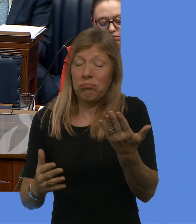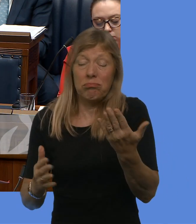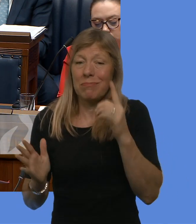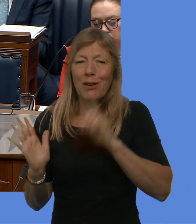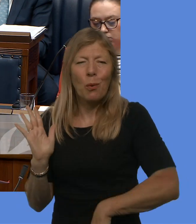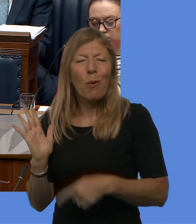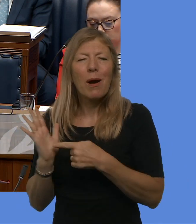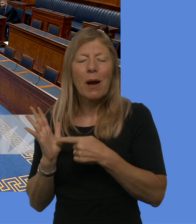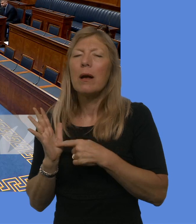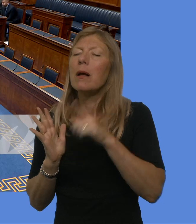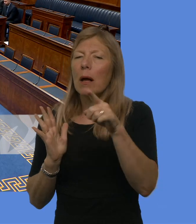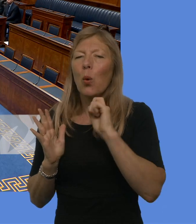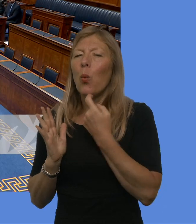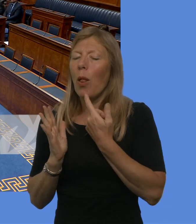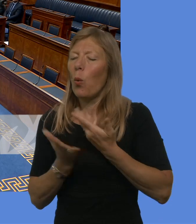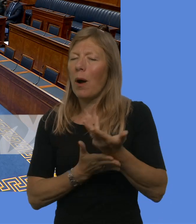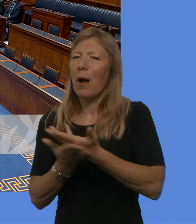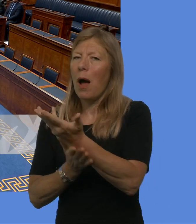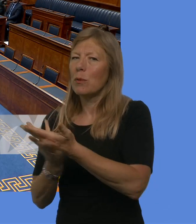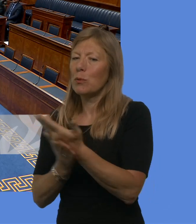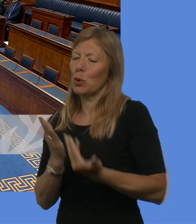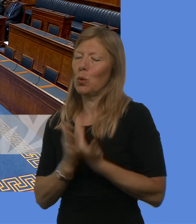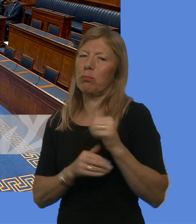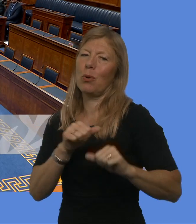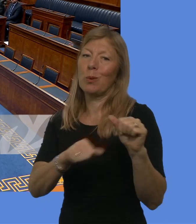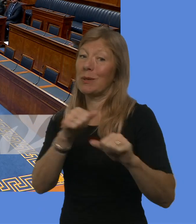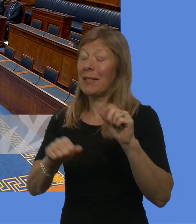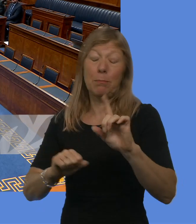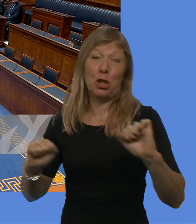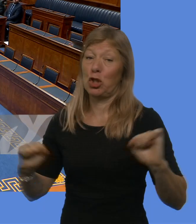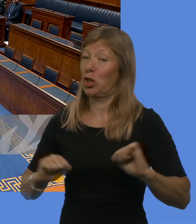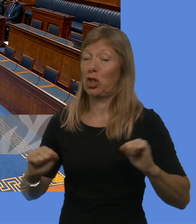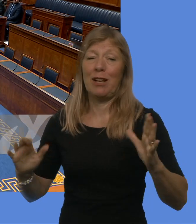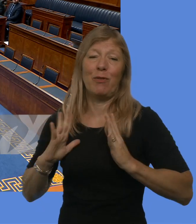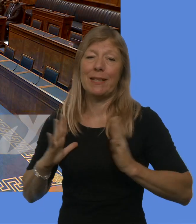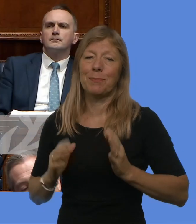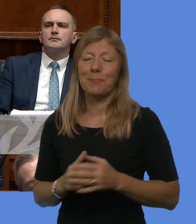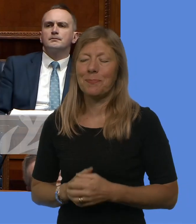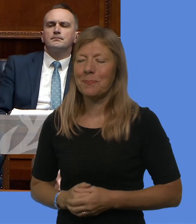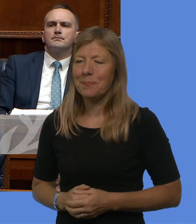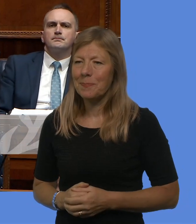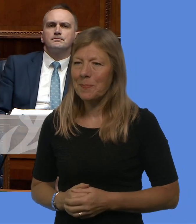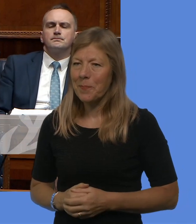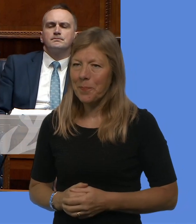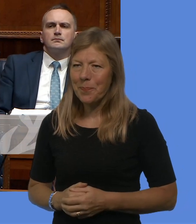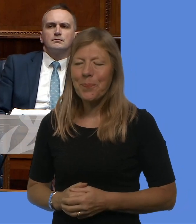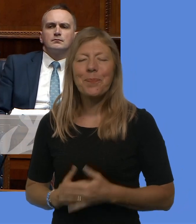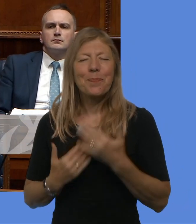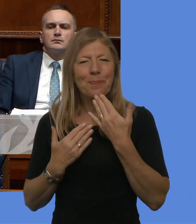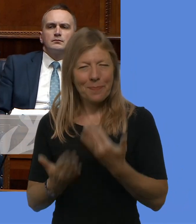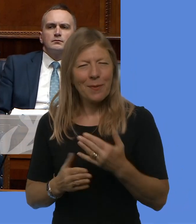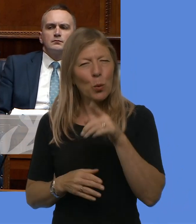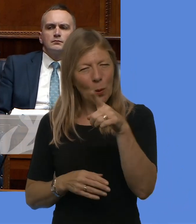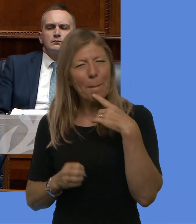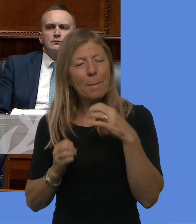Assembly. David Brooks. Thank you, Mr. Speaker. The Minister had mentioned that the rates elsewhere in the UK in some places are higher. Can you